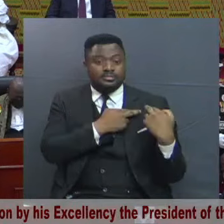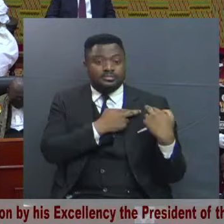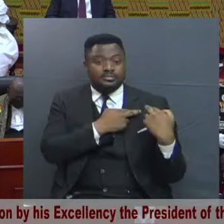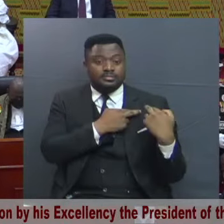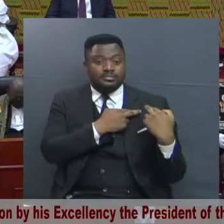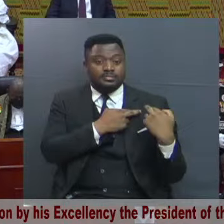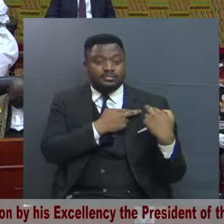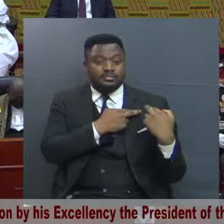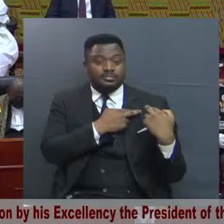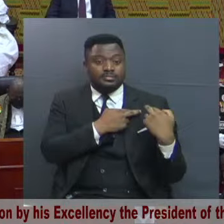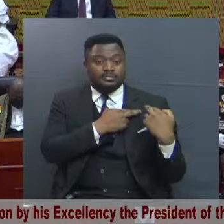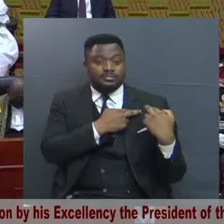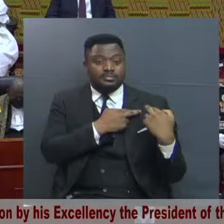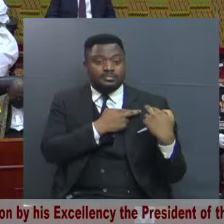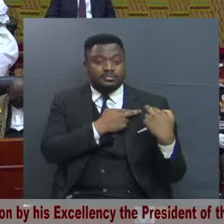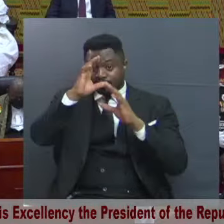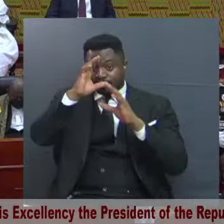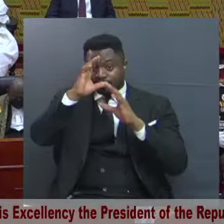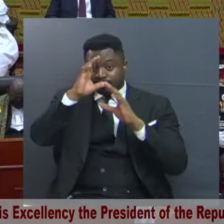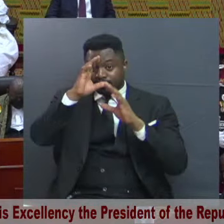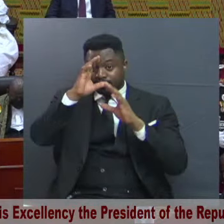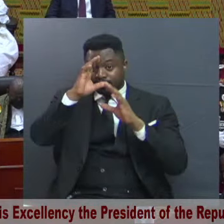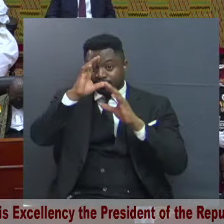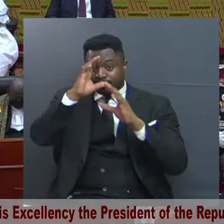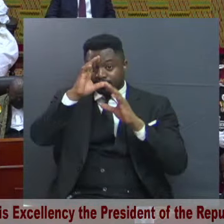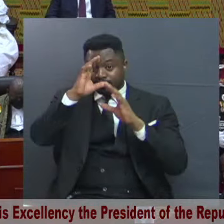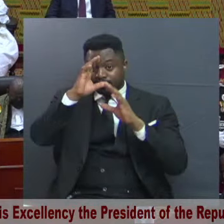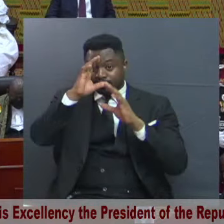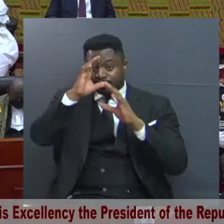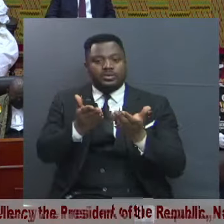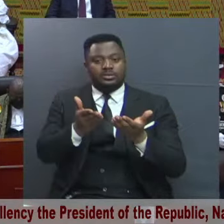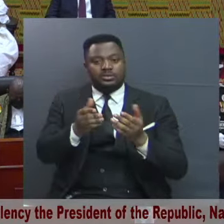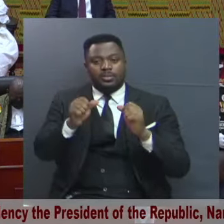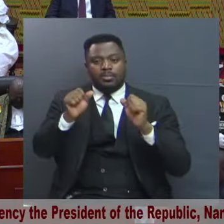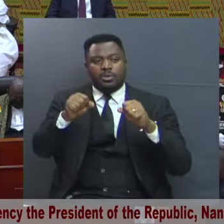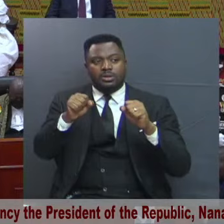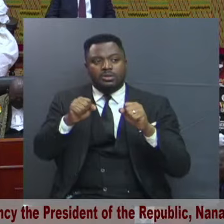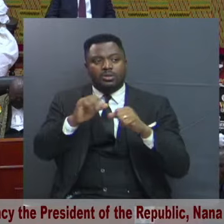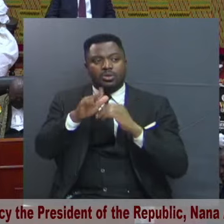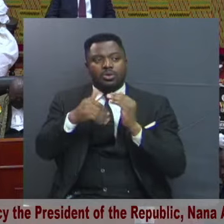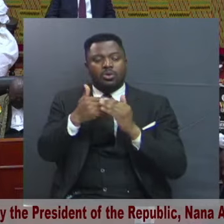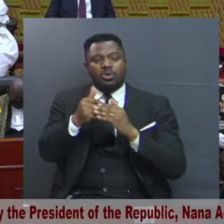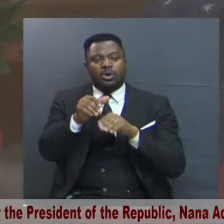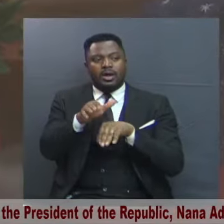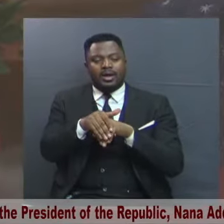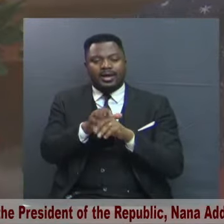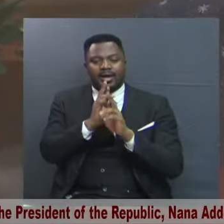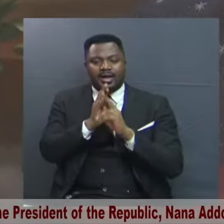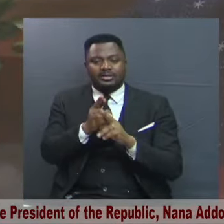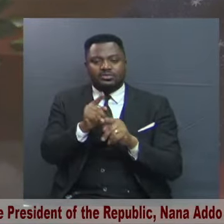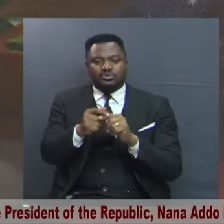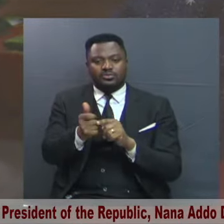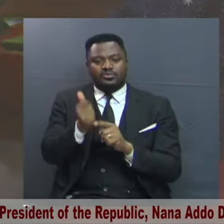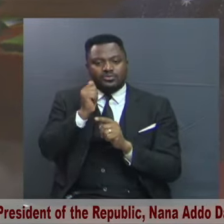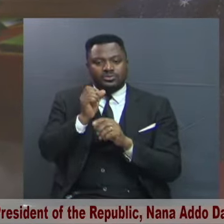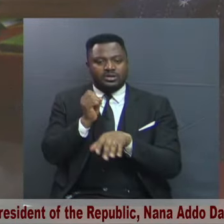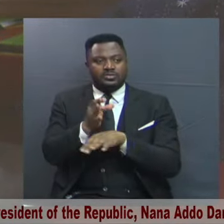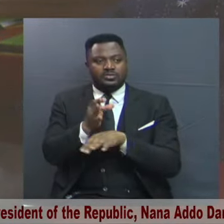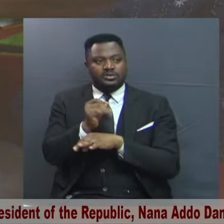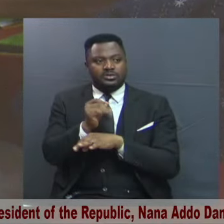would be an unwise president that will present pretend to have all the answers and refuse the advice of his